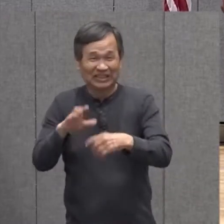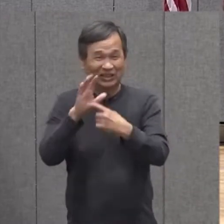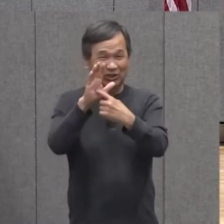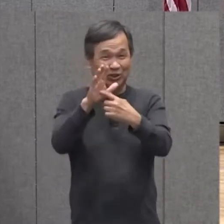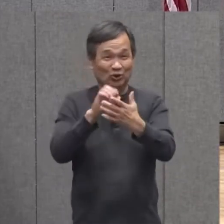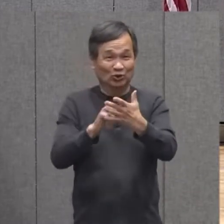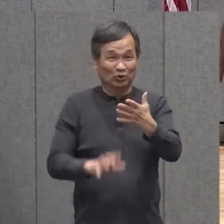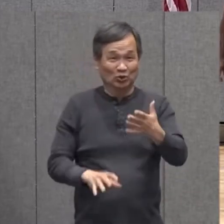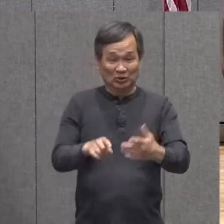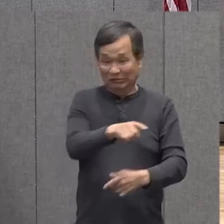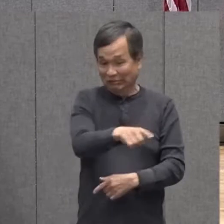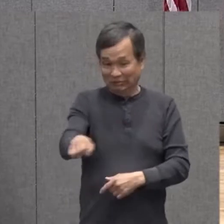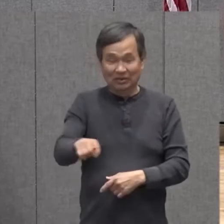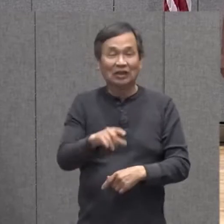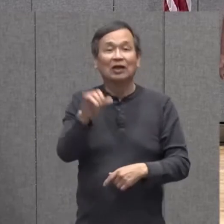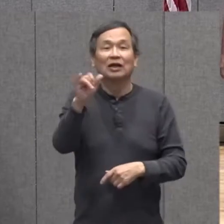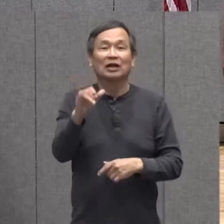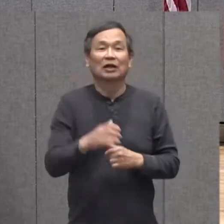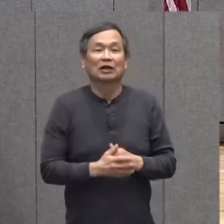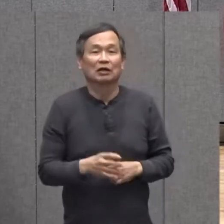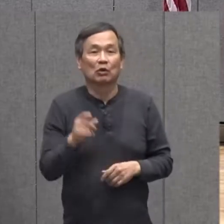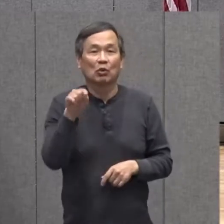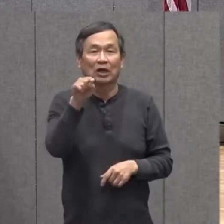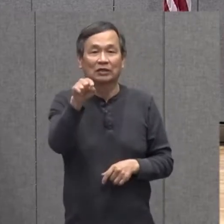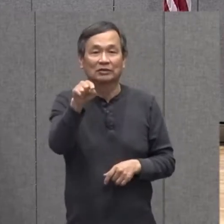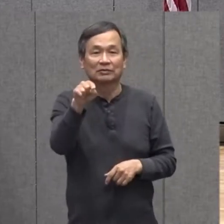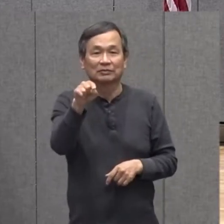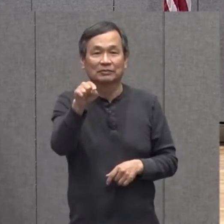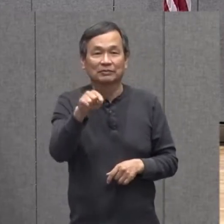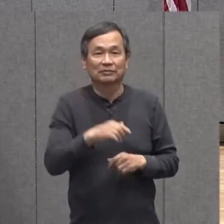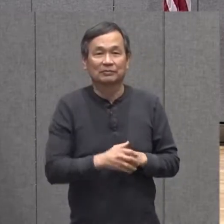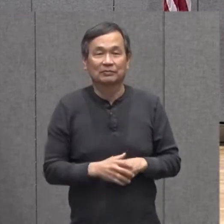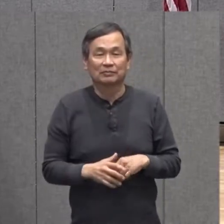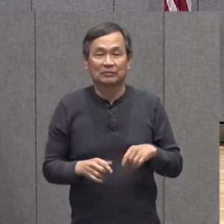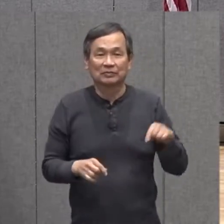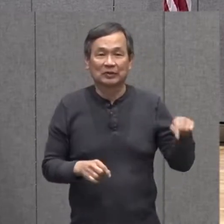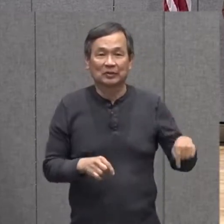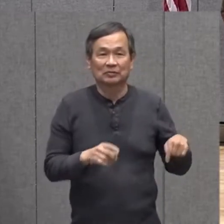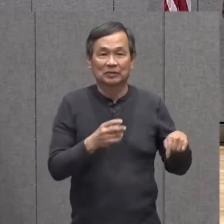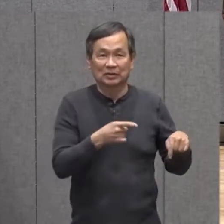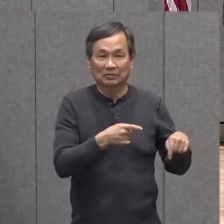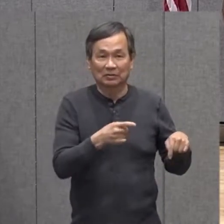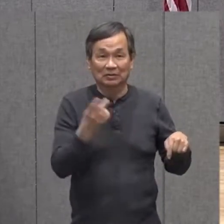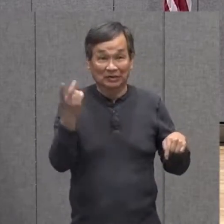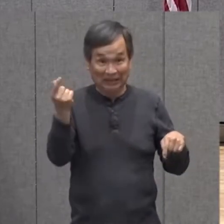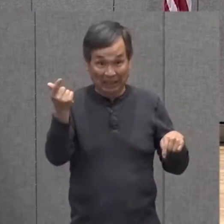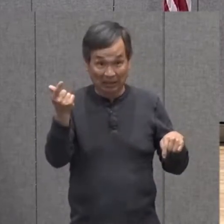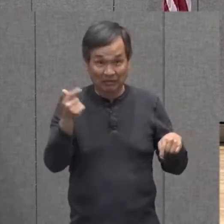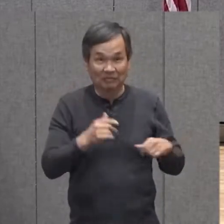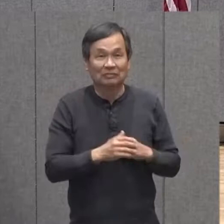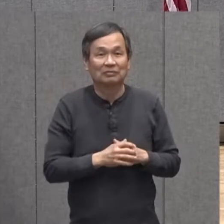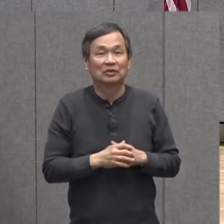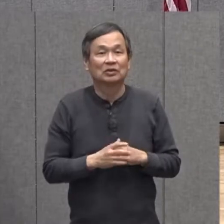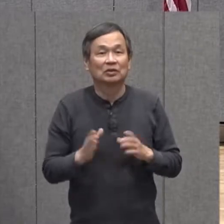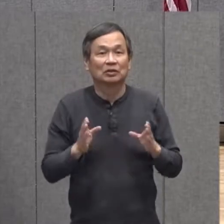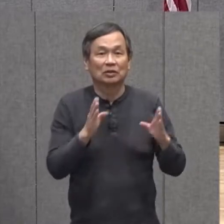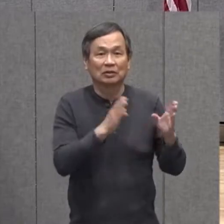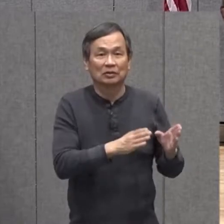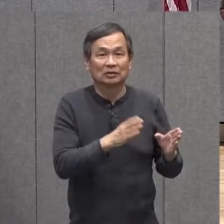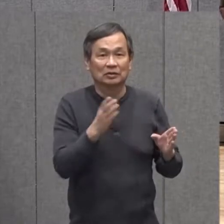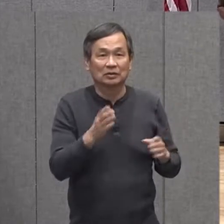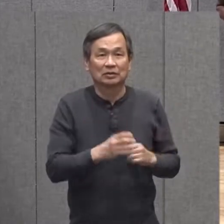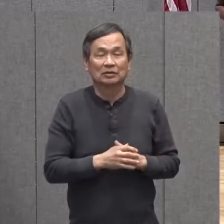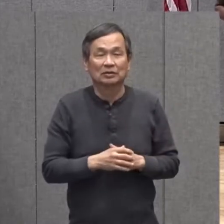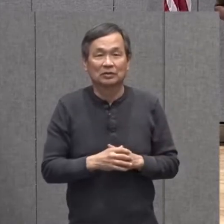first part of this dance is just a step and a snap. So you're going to step, snap, step, snap, step, Paso snap, and step, y